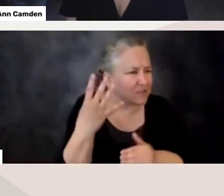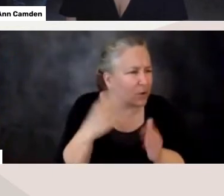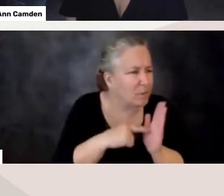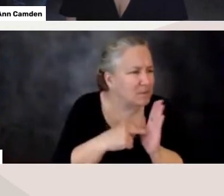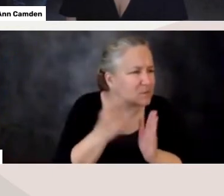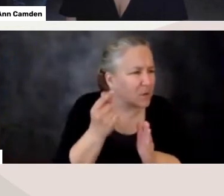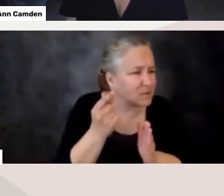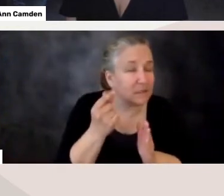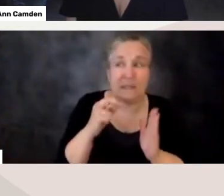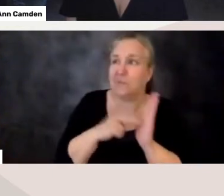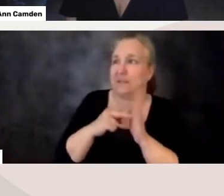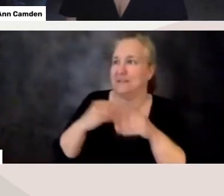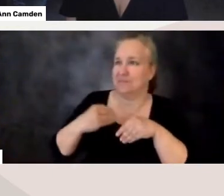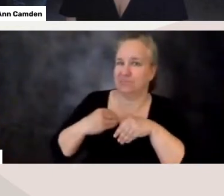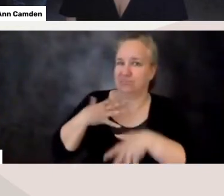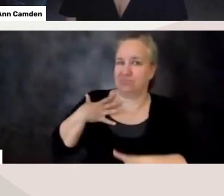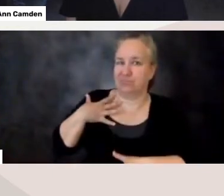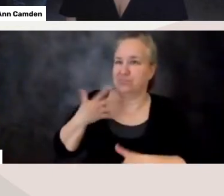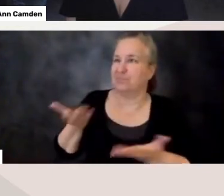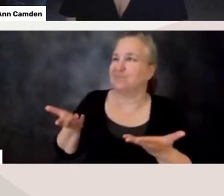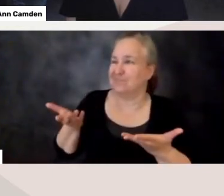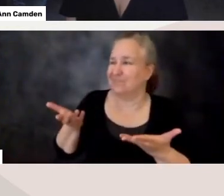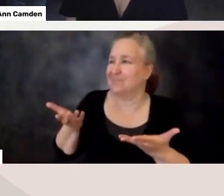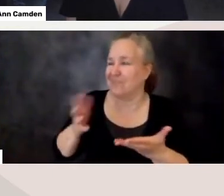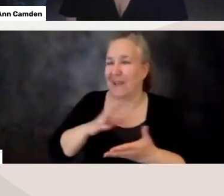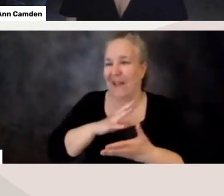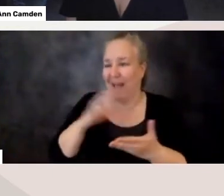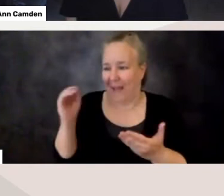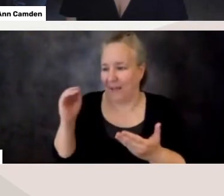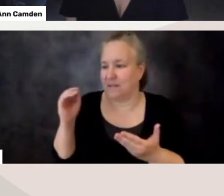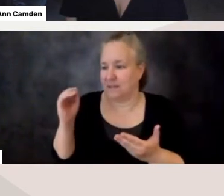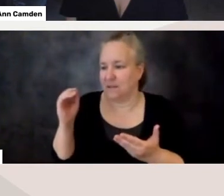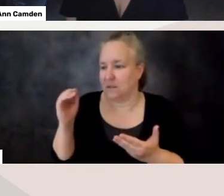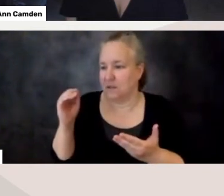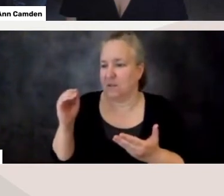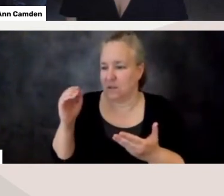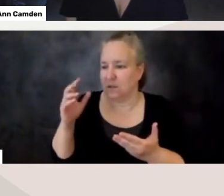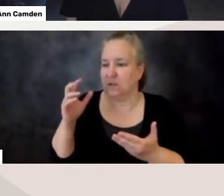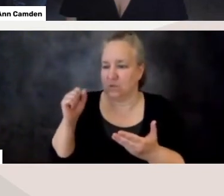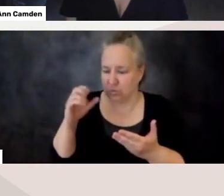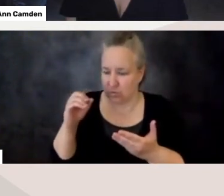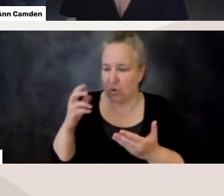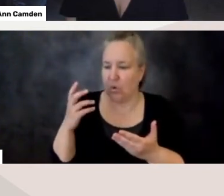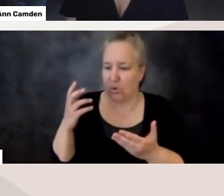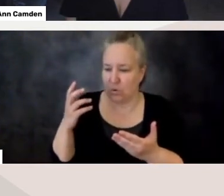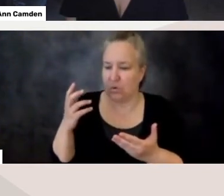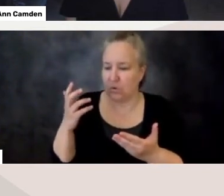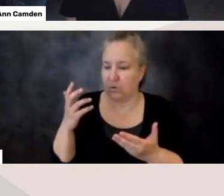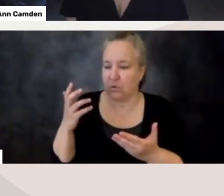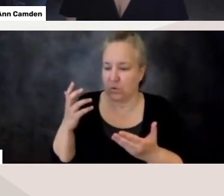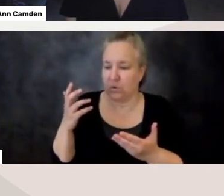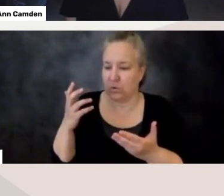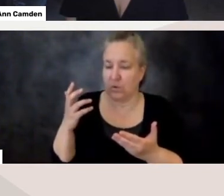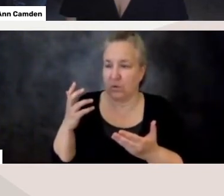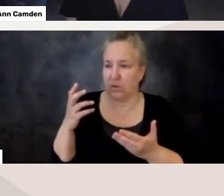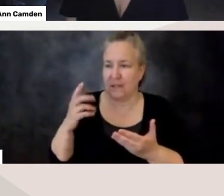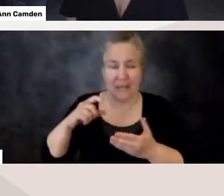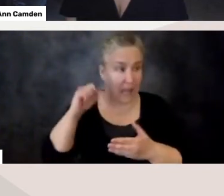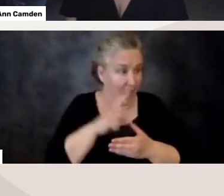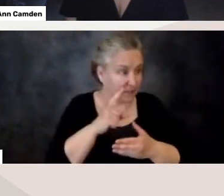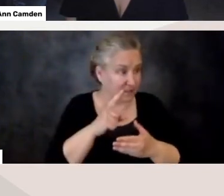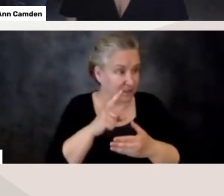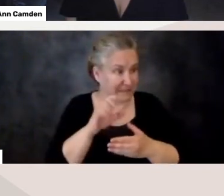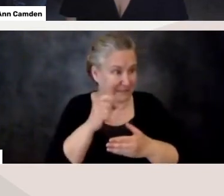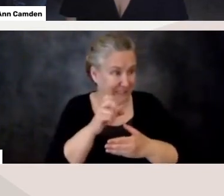from one location to the other, and you know." So is that like still, like your early stager? And I'm like,